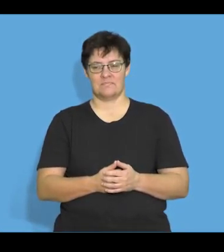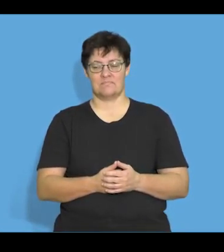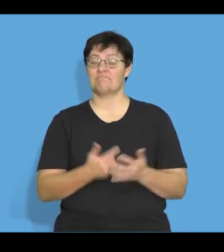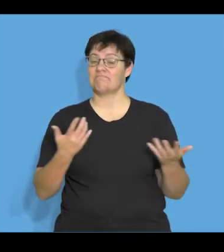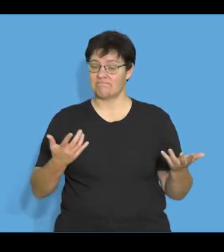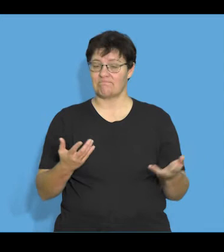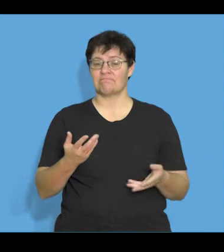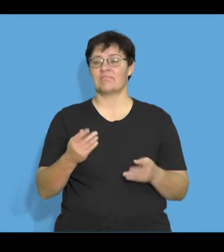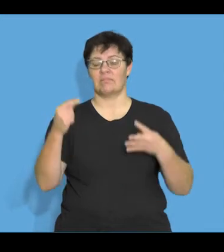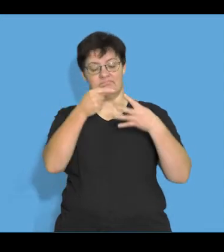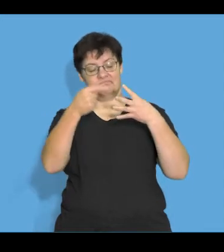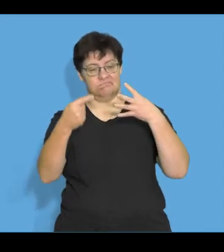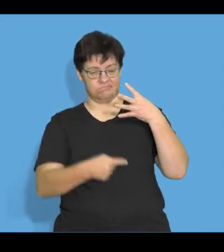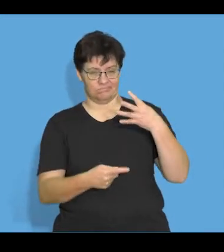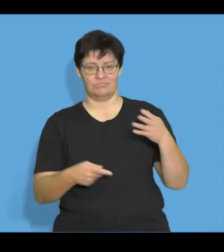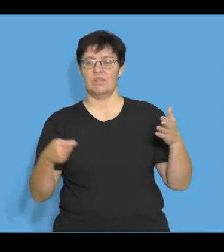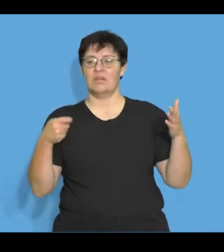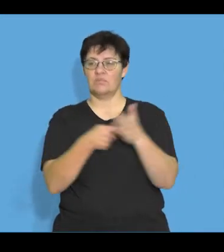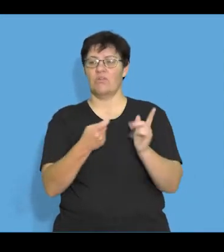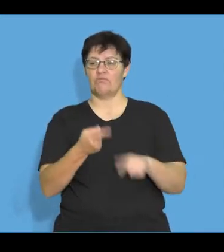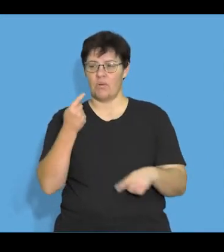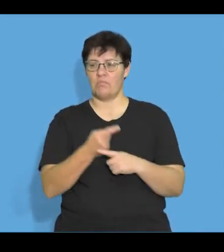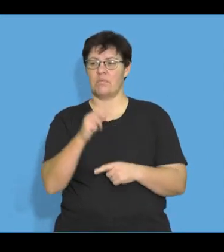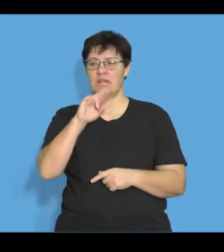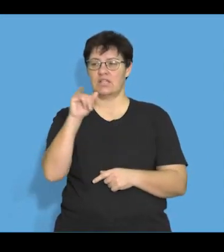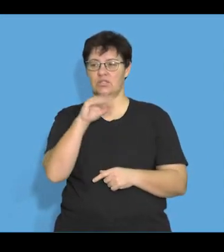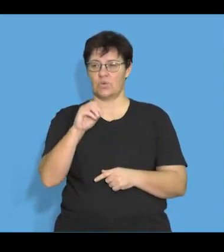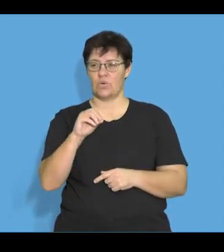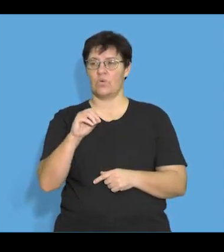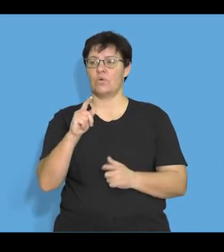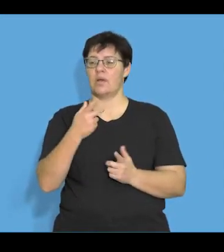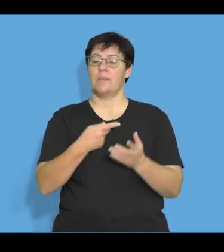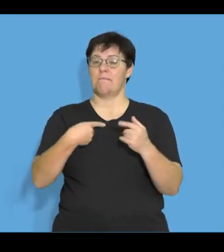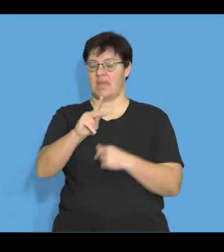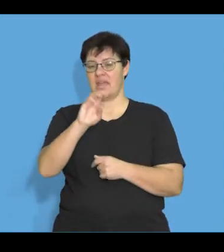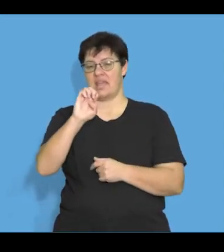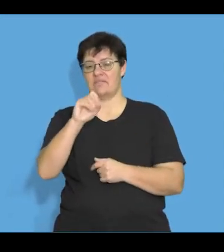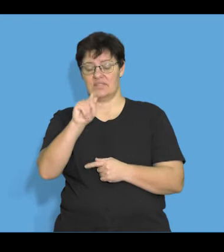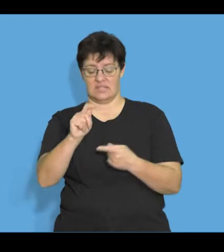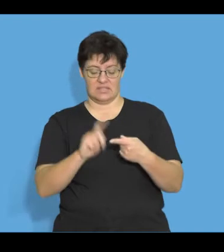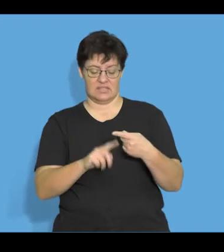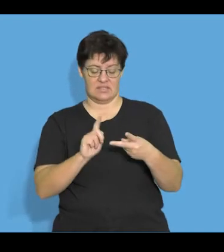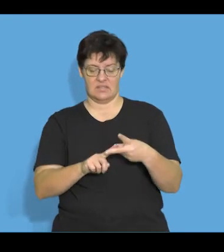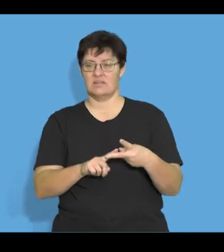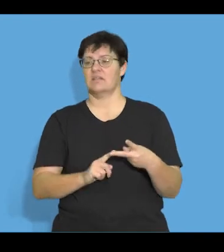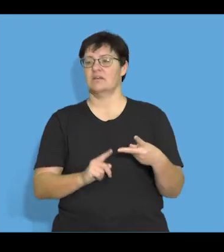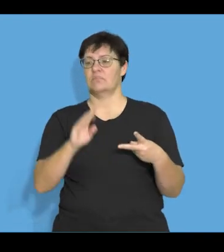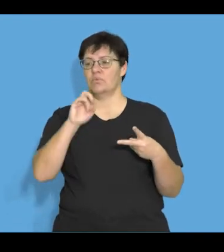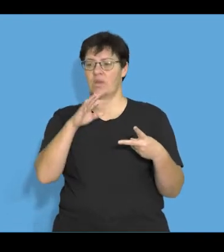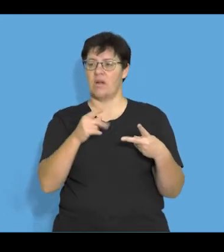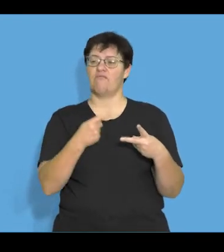There's your transactions. Purchase merchandise from Rizo Limited and paid by EFT. Purchase merchandise from Abuya wholesalers